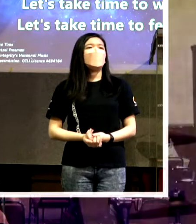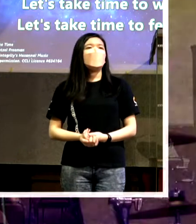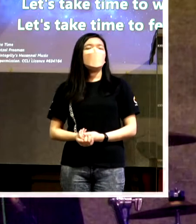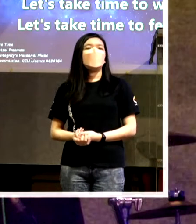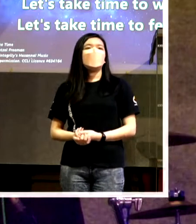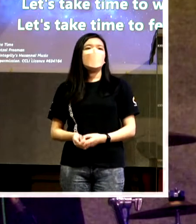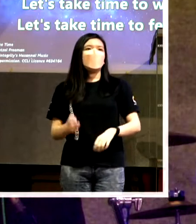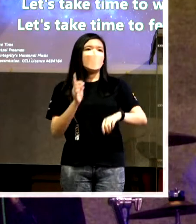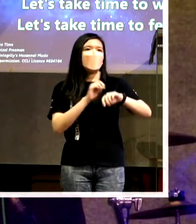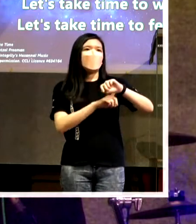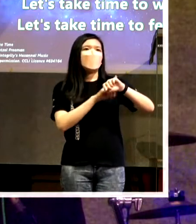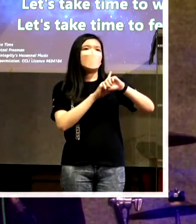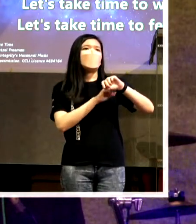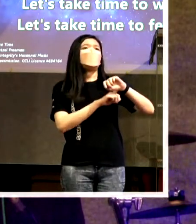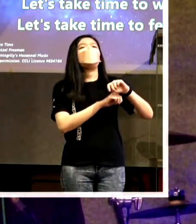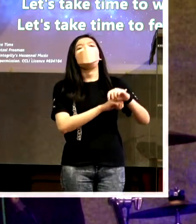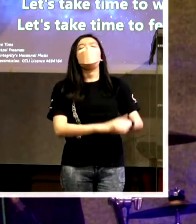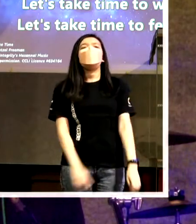Lord. Let's take